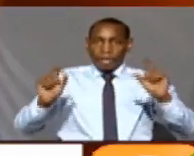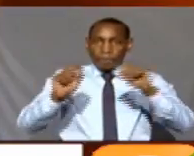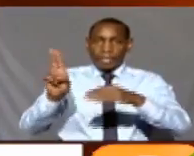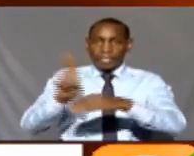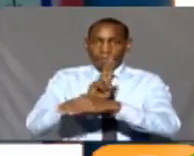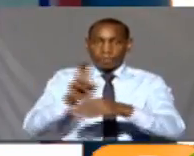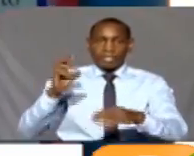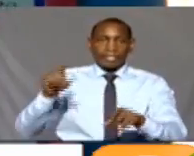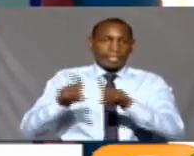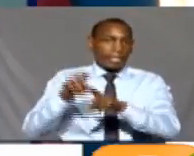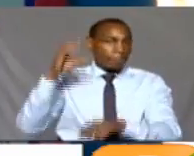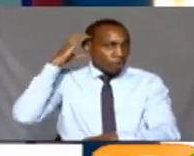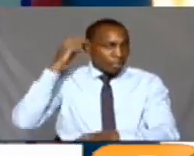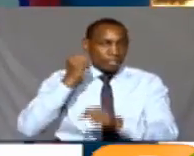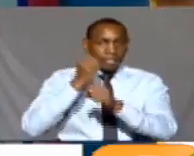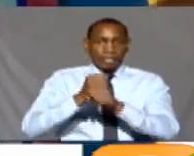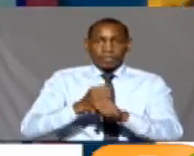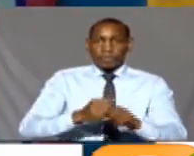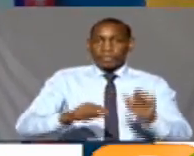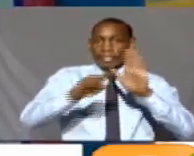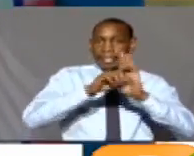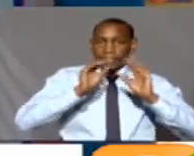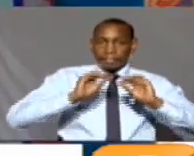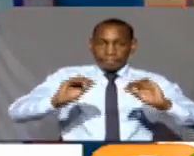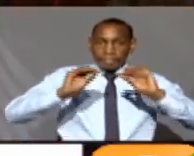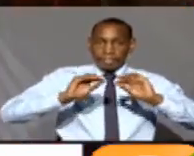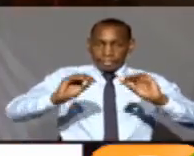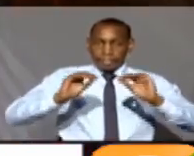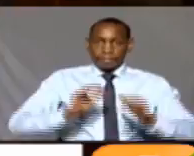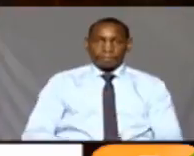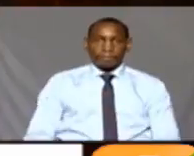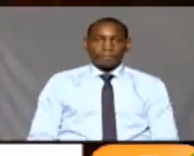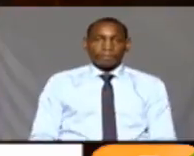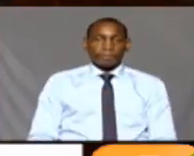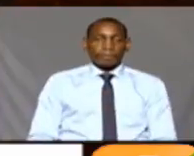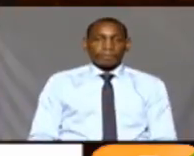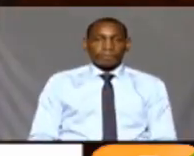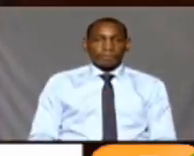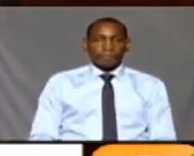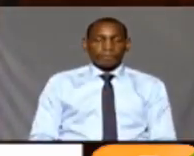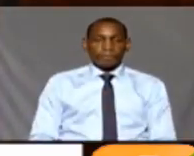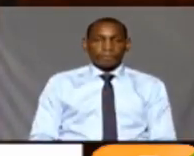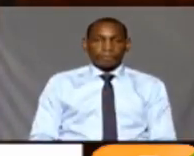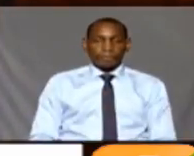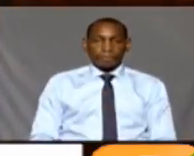so-called colleges to conduct extreme religious training.